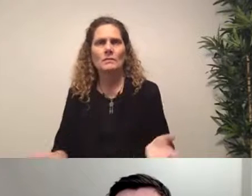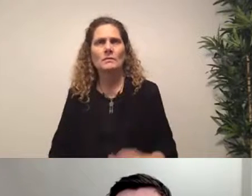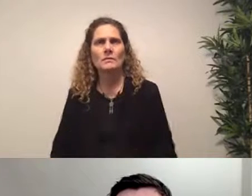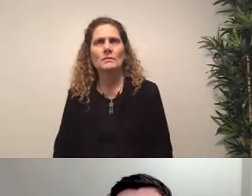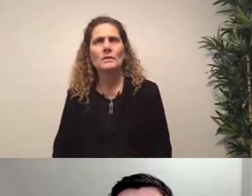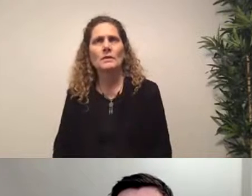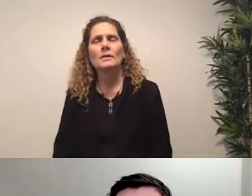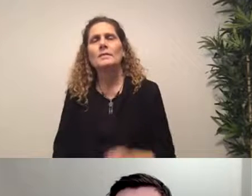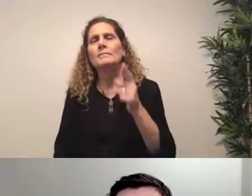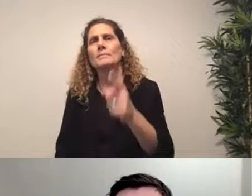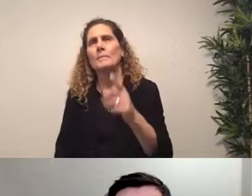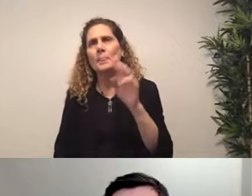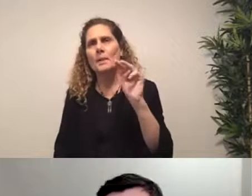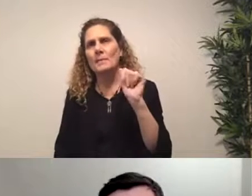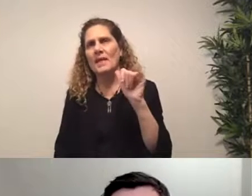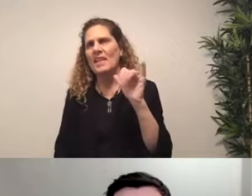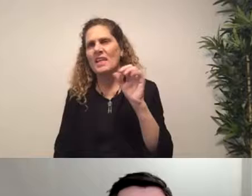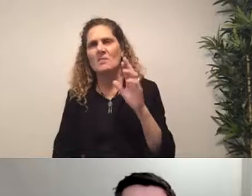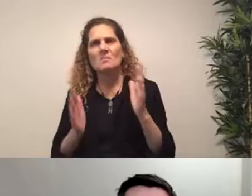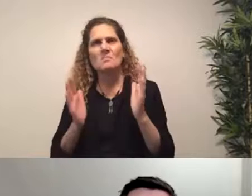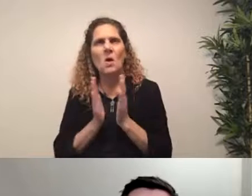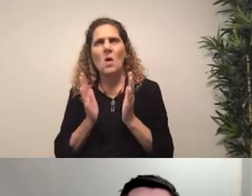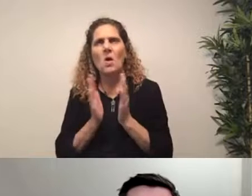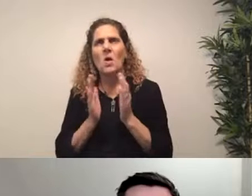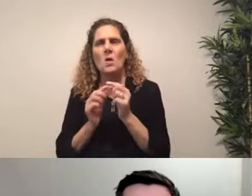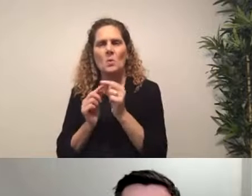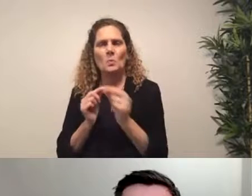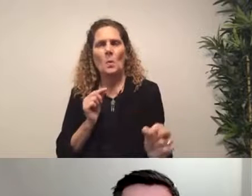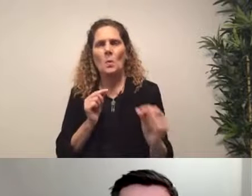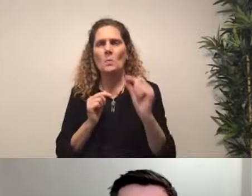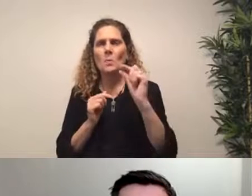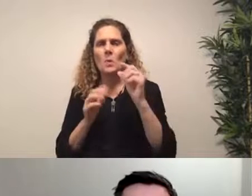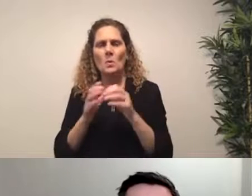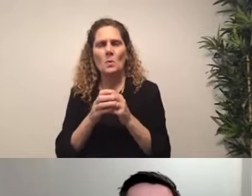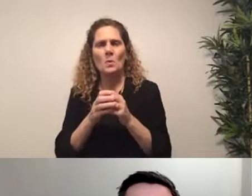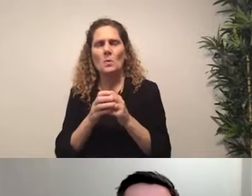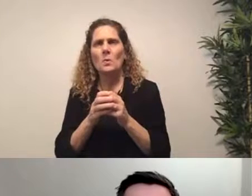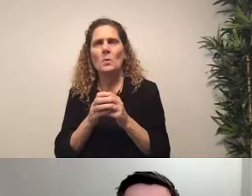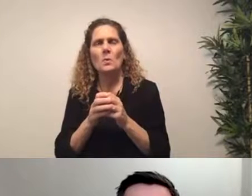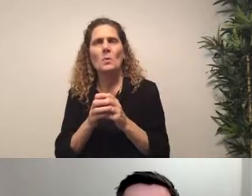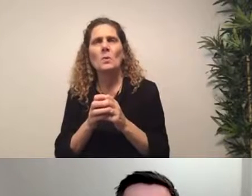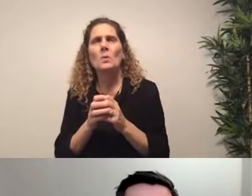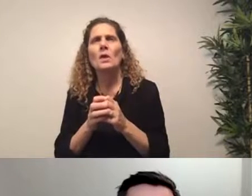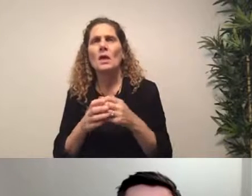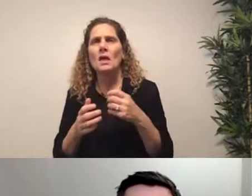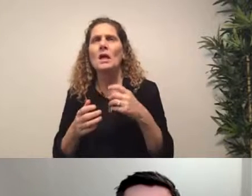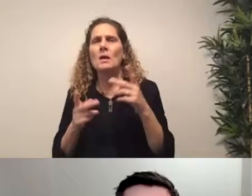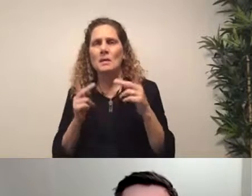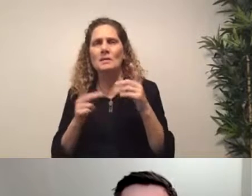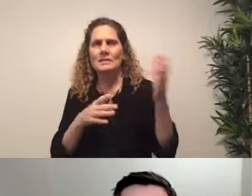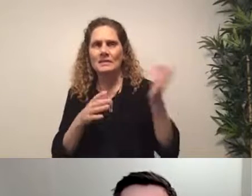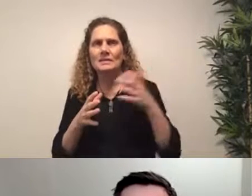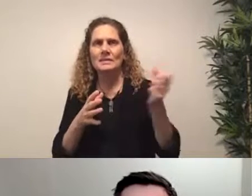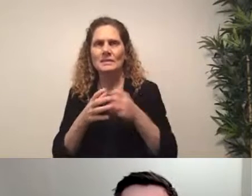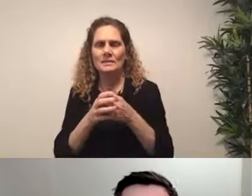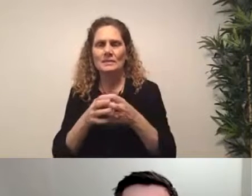Weston. No, I was just going to say the same thing. The numbers are low. I think they're ramping up quickly. Each health system will be able to